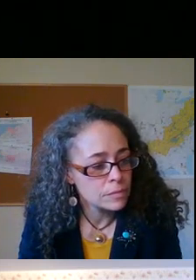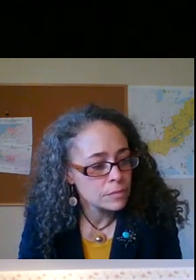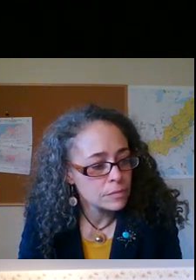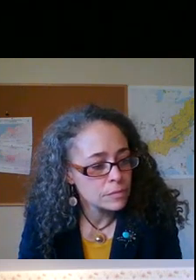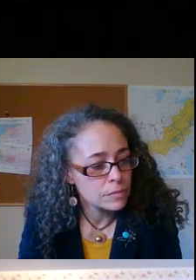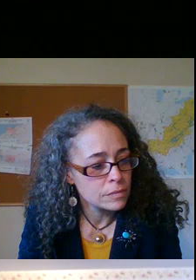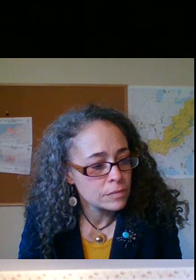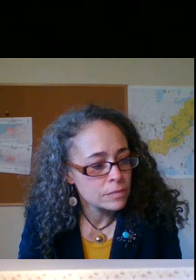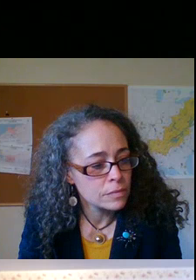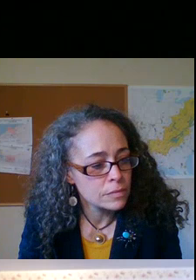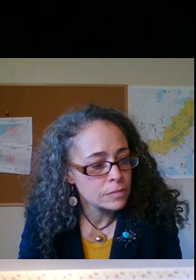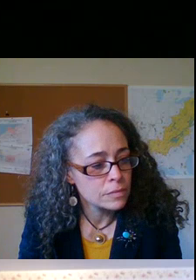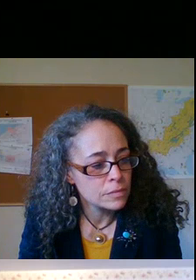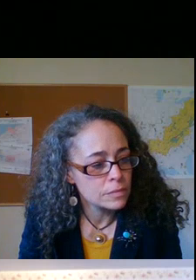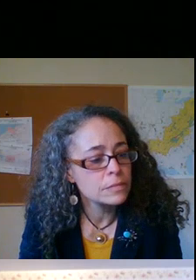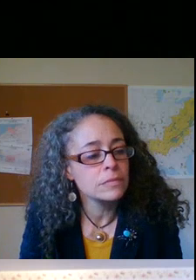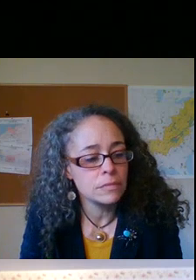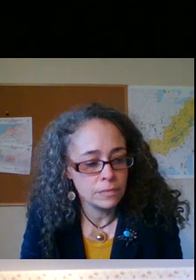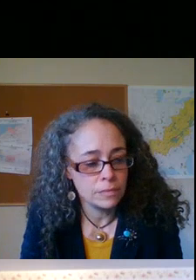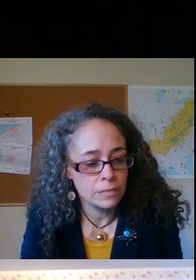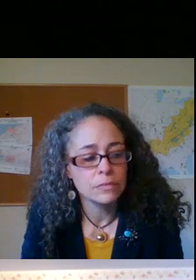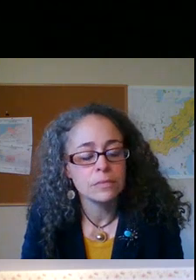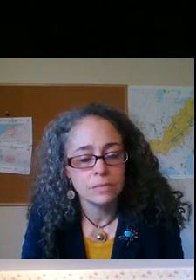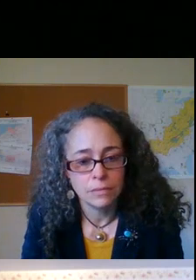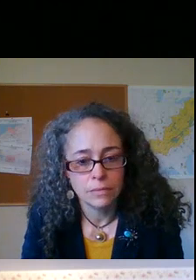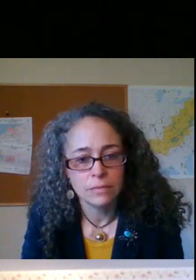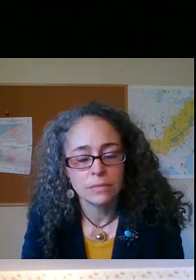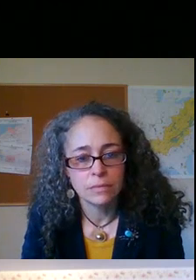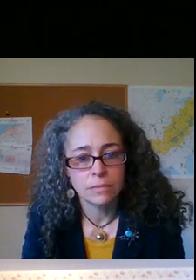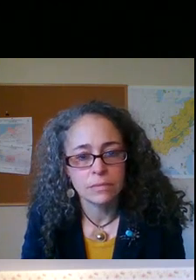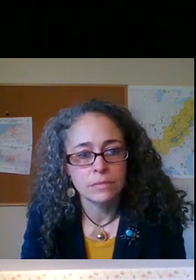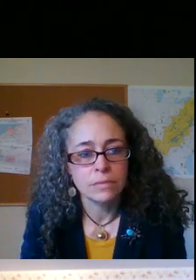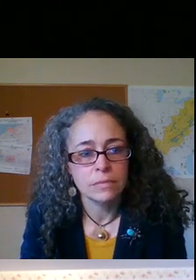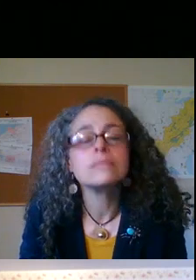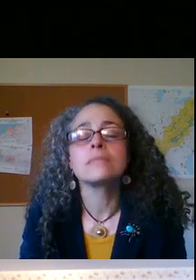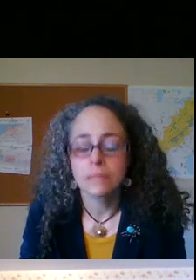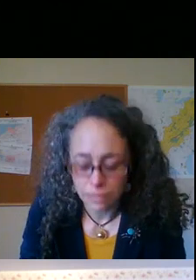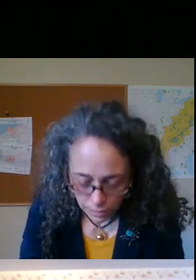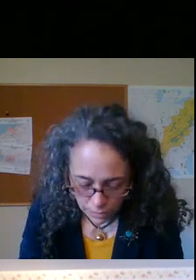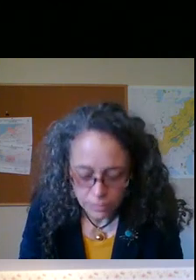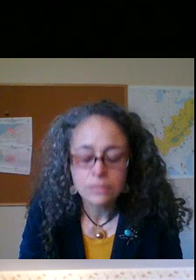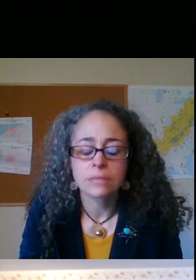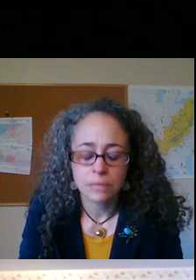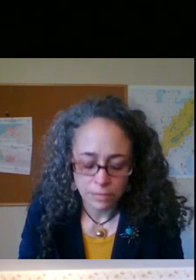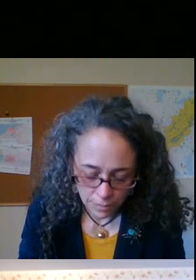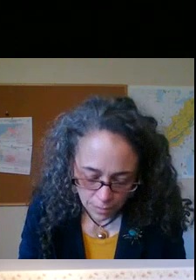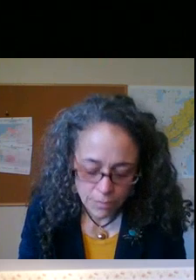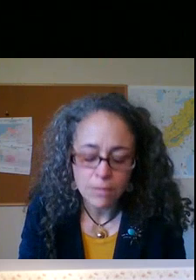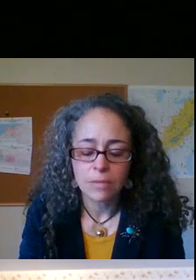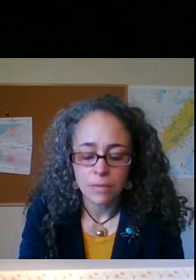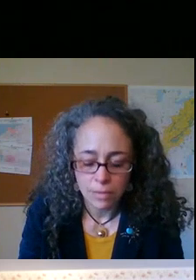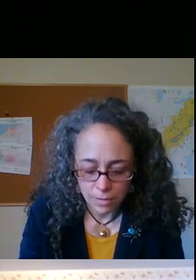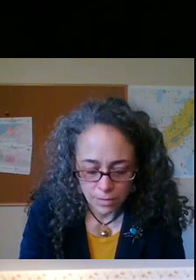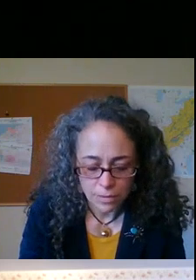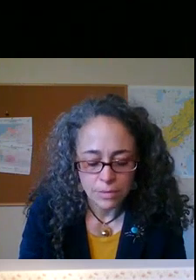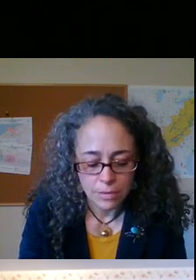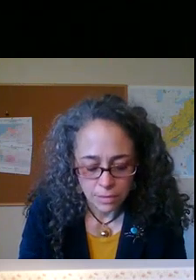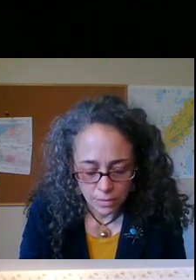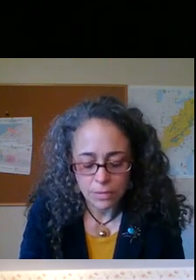the students at Alfred State College. And they would be learning their construction trades for building the